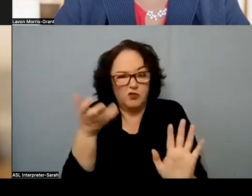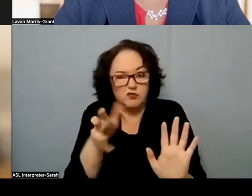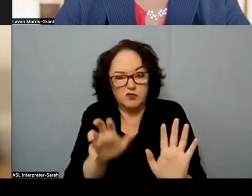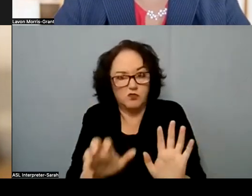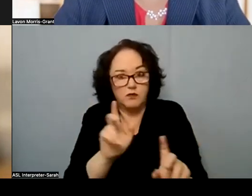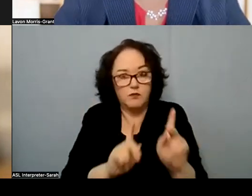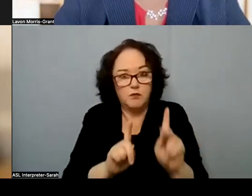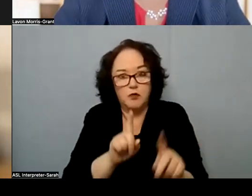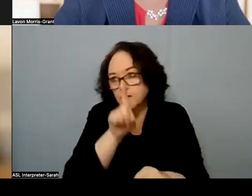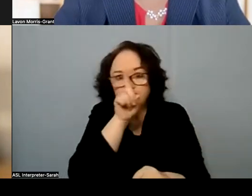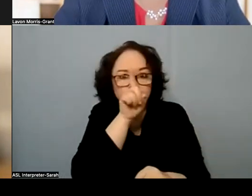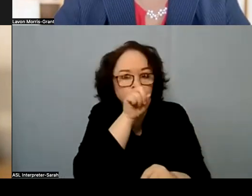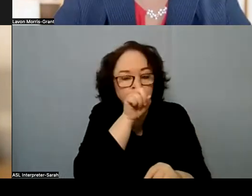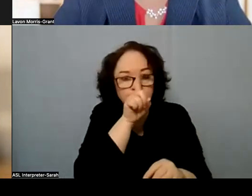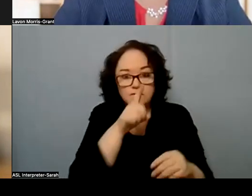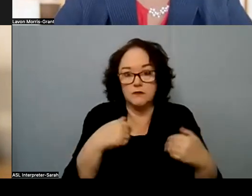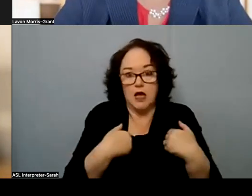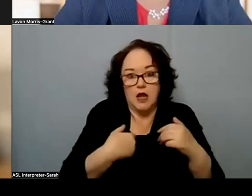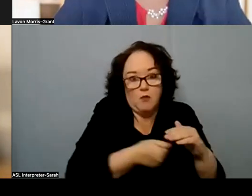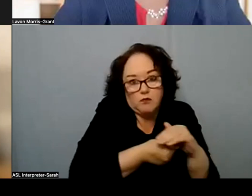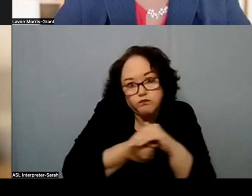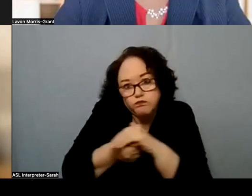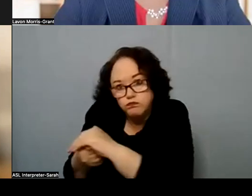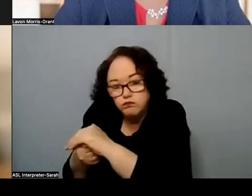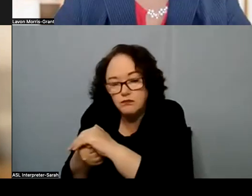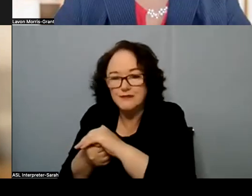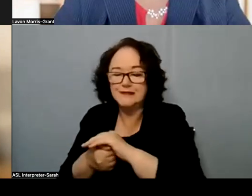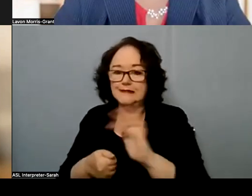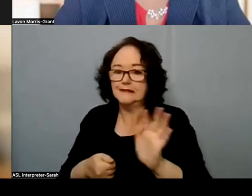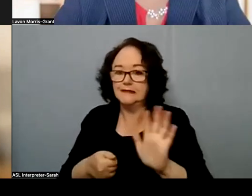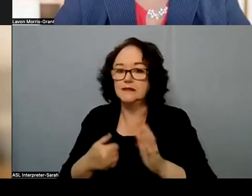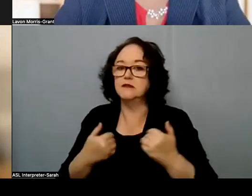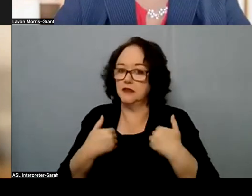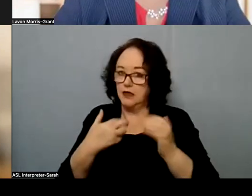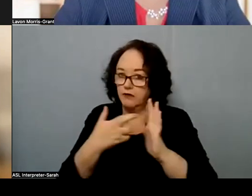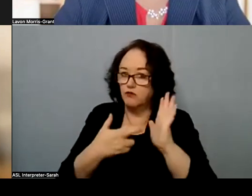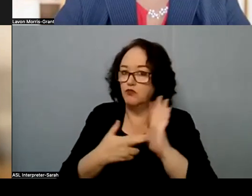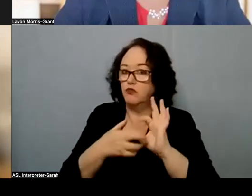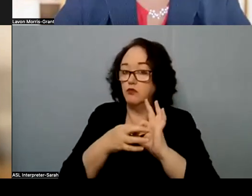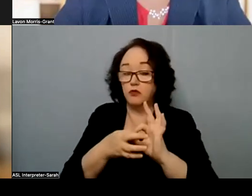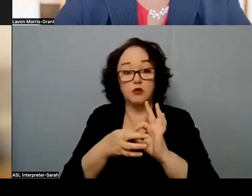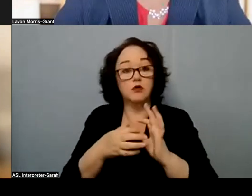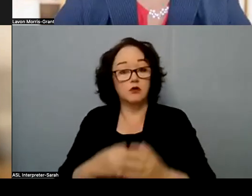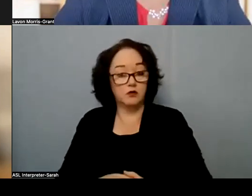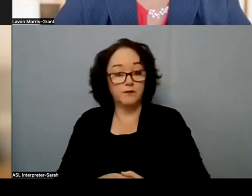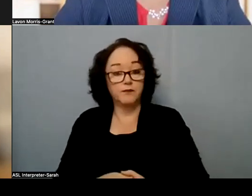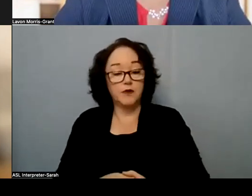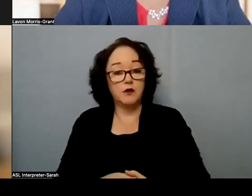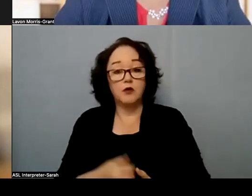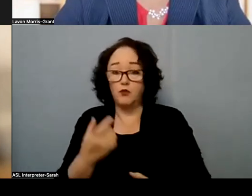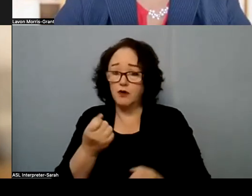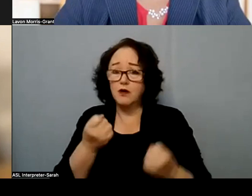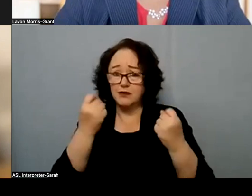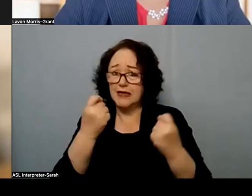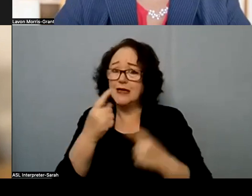want everybody to understand what the rules and regulations are around that. So I would say we encourage it because we recognize the need. And I